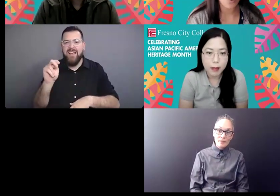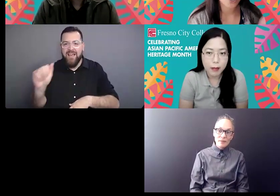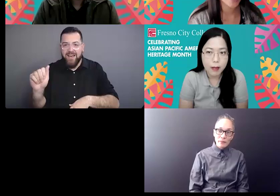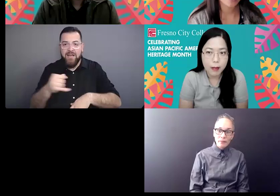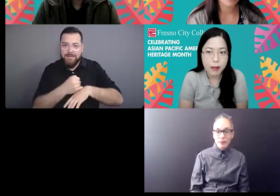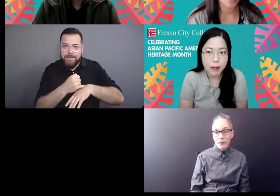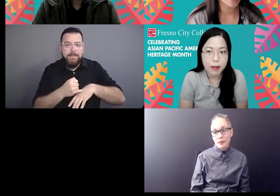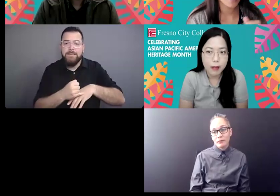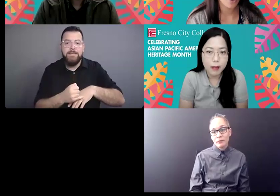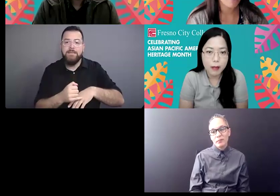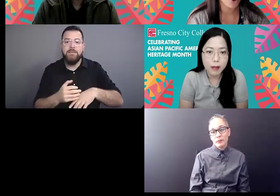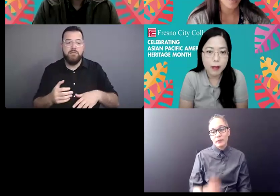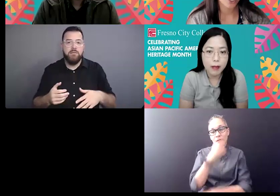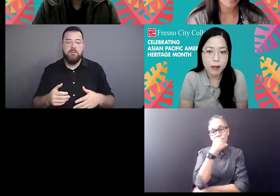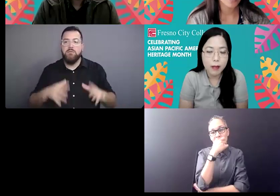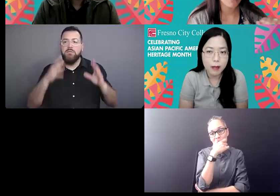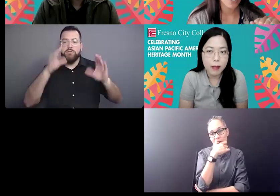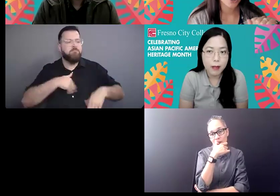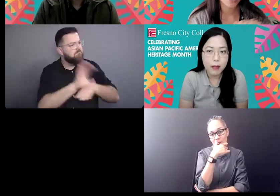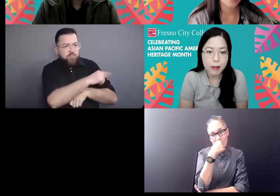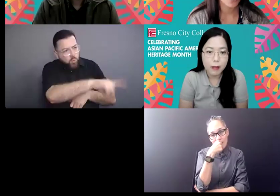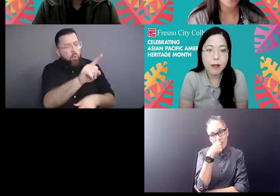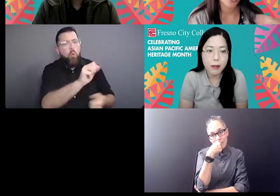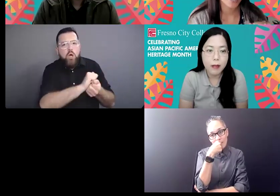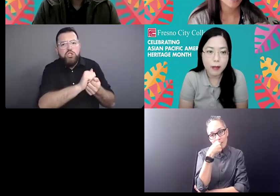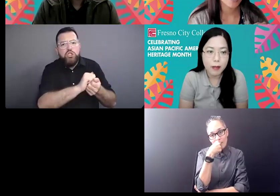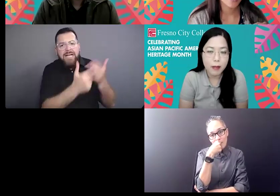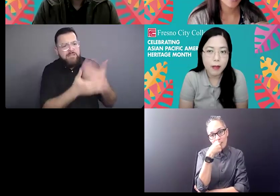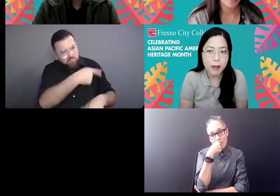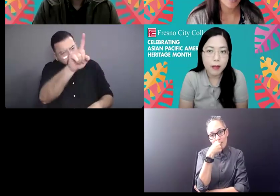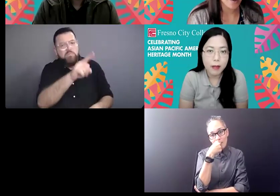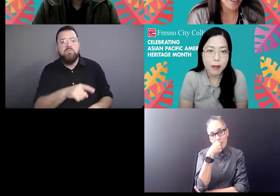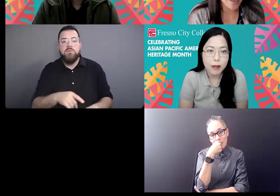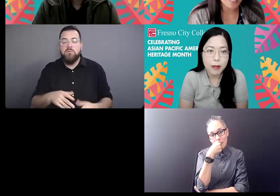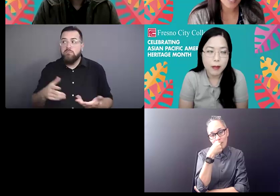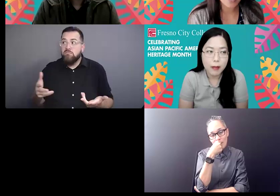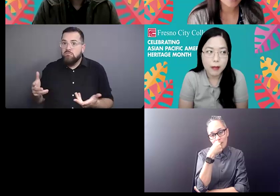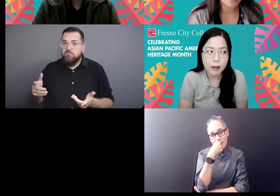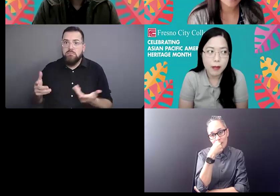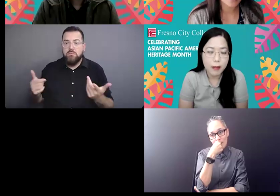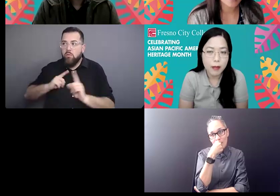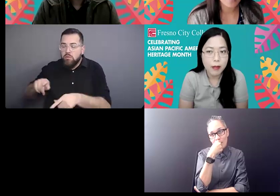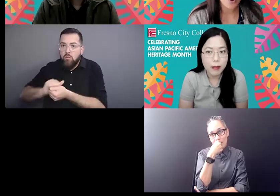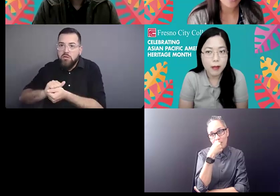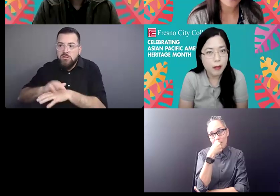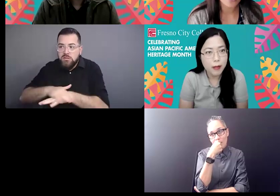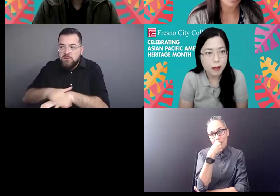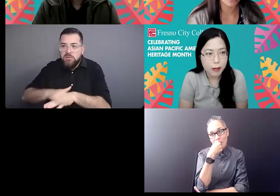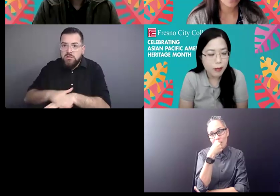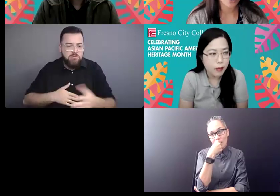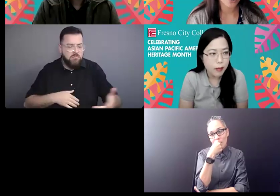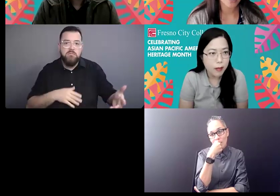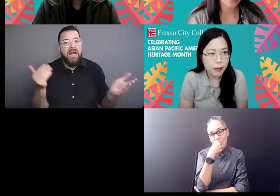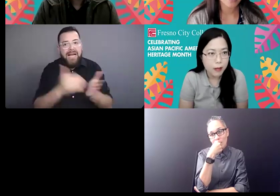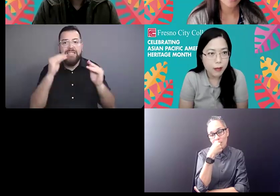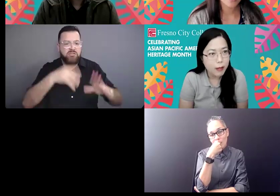in line, go wash your hands. Why isn't it coming off? Go make sure it comes off. Wash your hands, wash your hands. And I explained, it doesn't come off. No, you